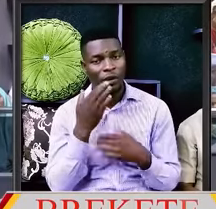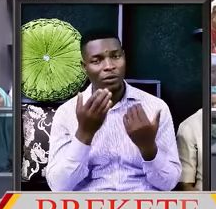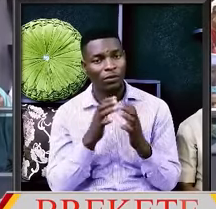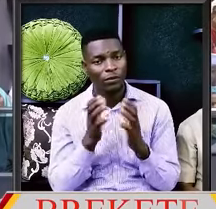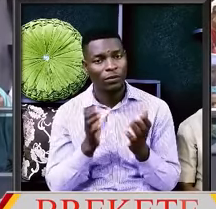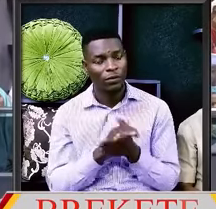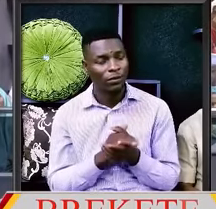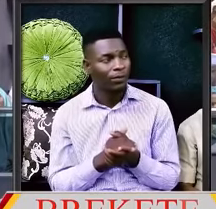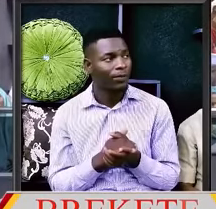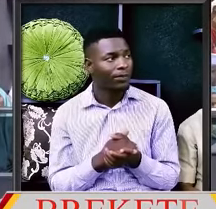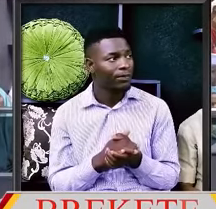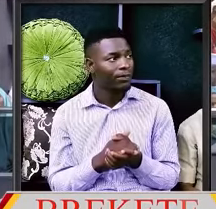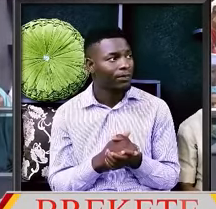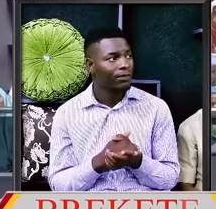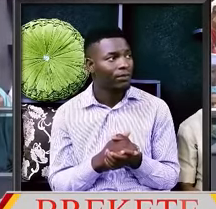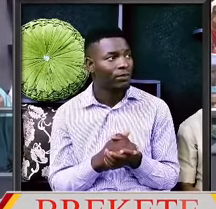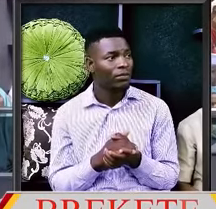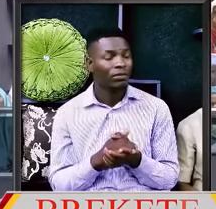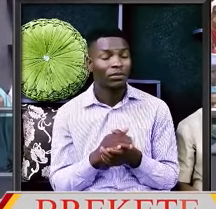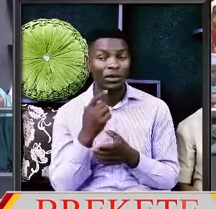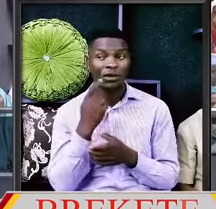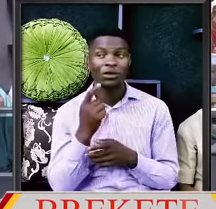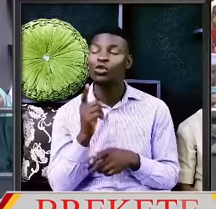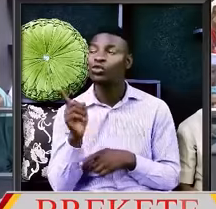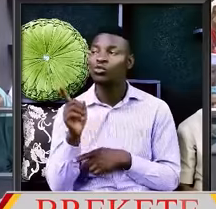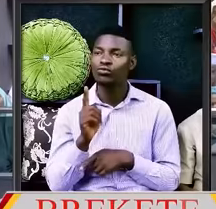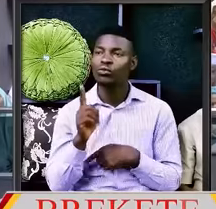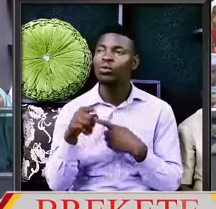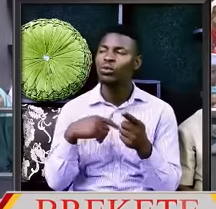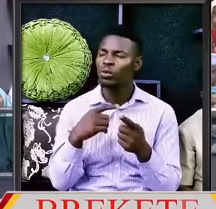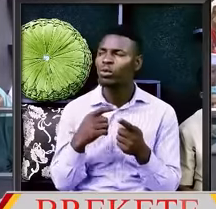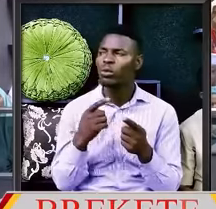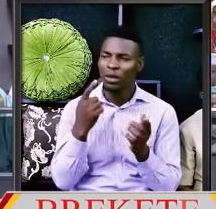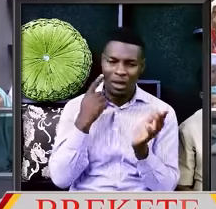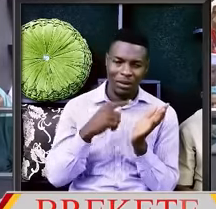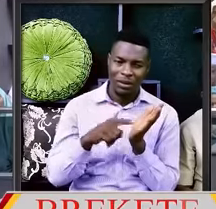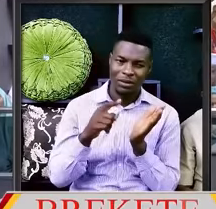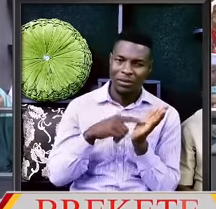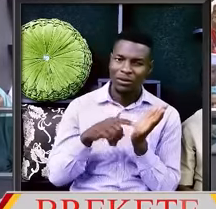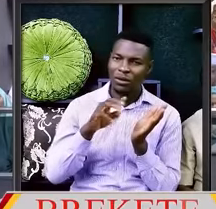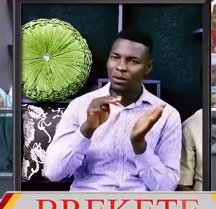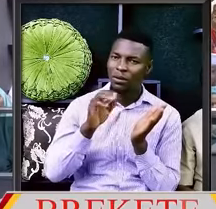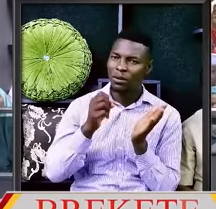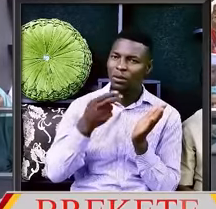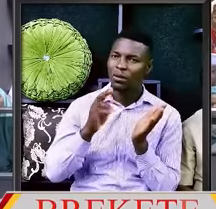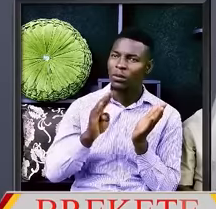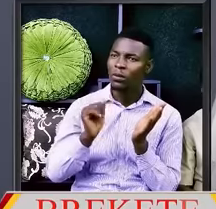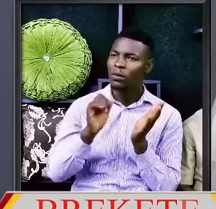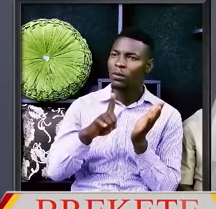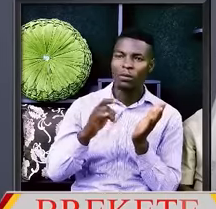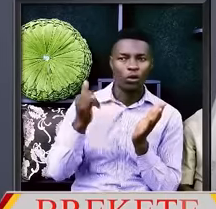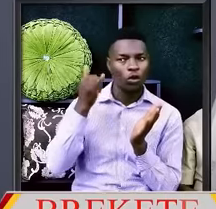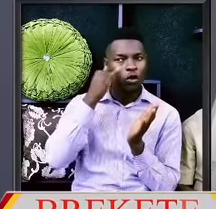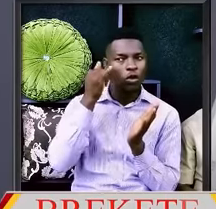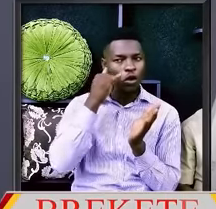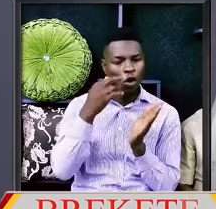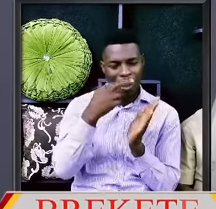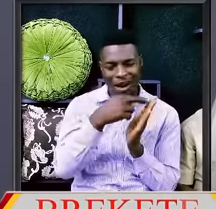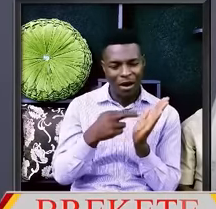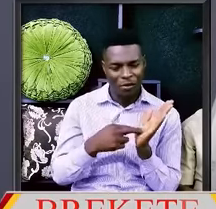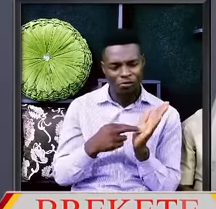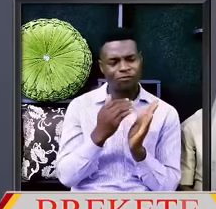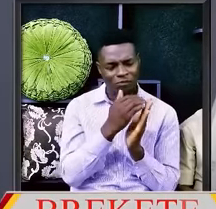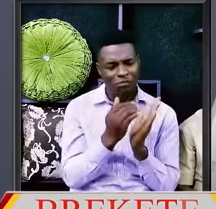much. You say, make the go check Mohbad’s call record, which is very